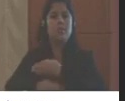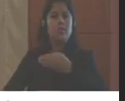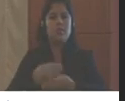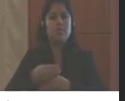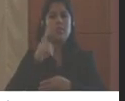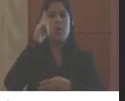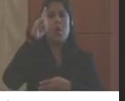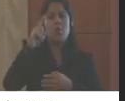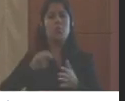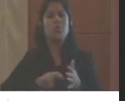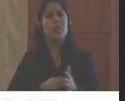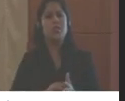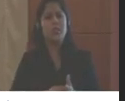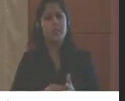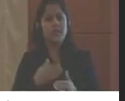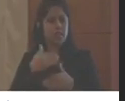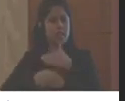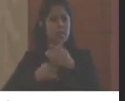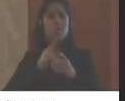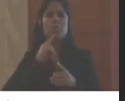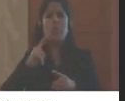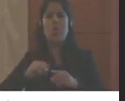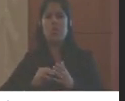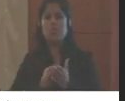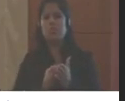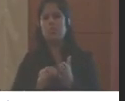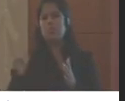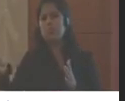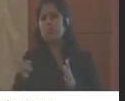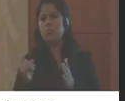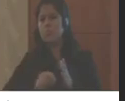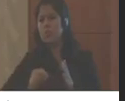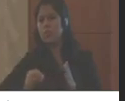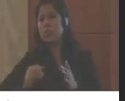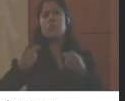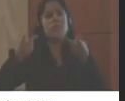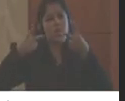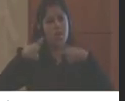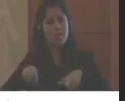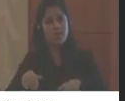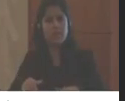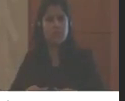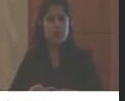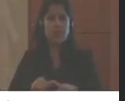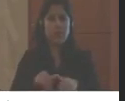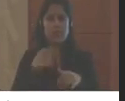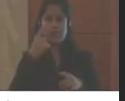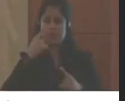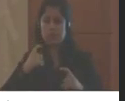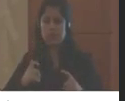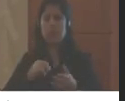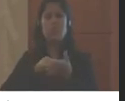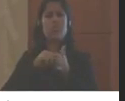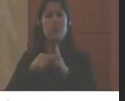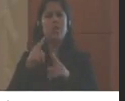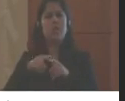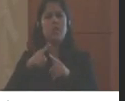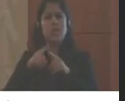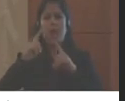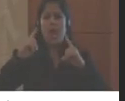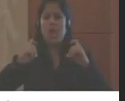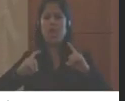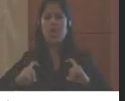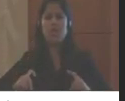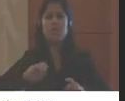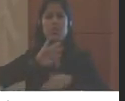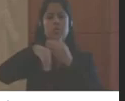of developing a tool that will incorporate not only monitoring and warnings, but that allows also for